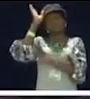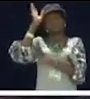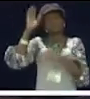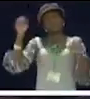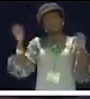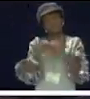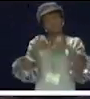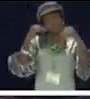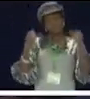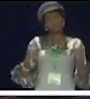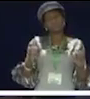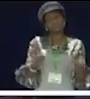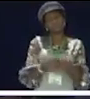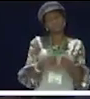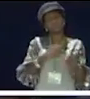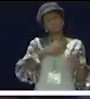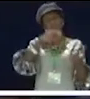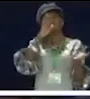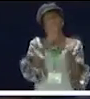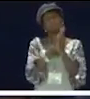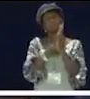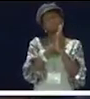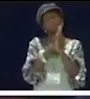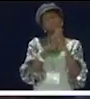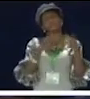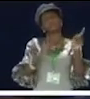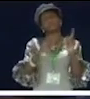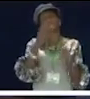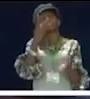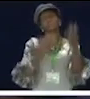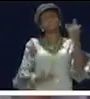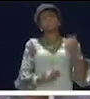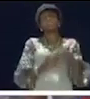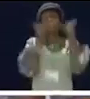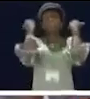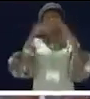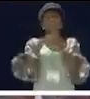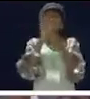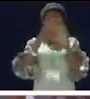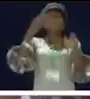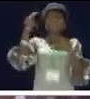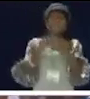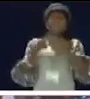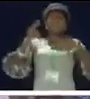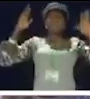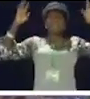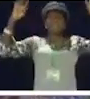even now as I pray, let your fire consume.